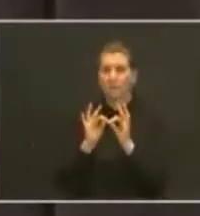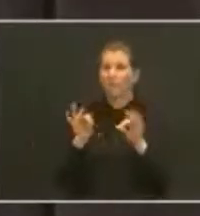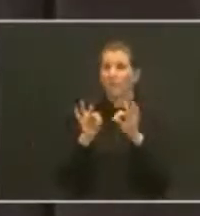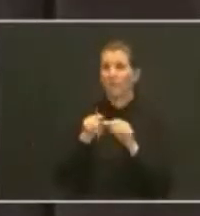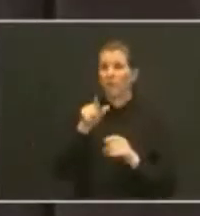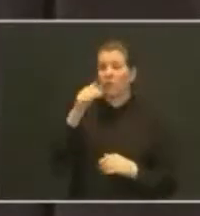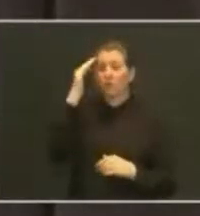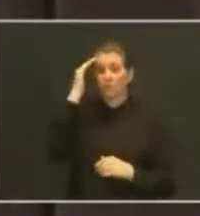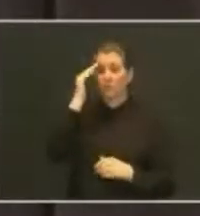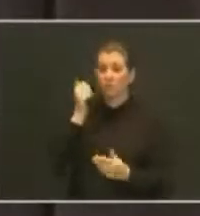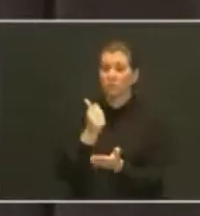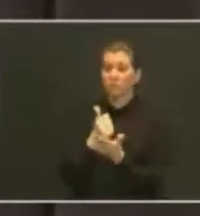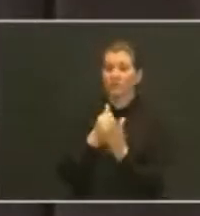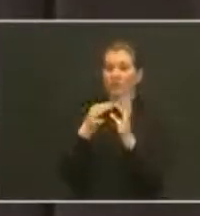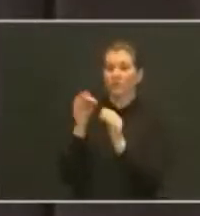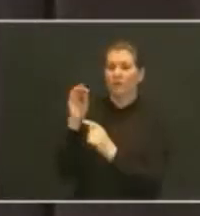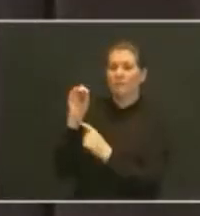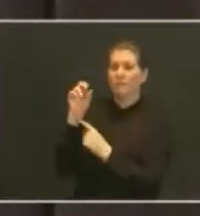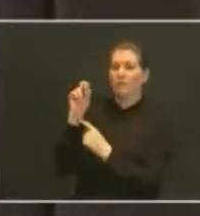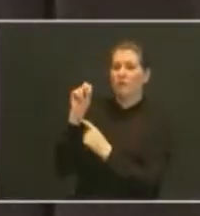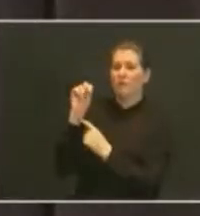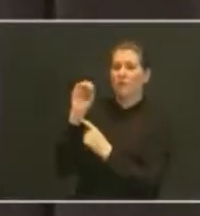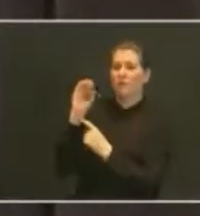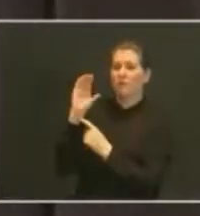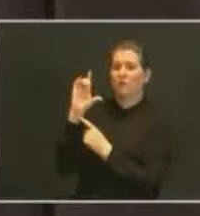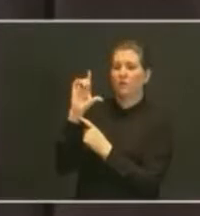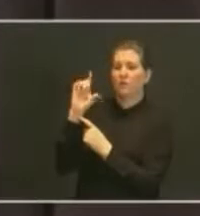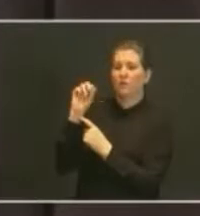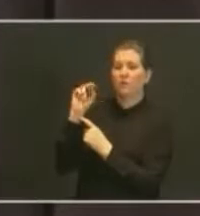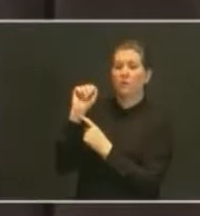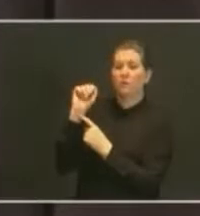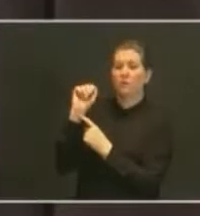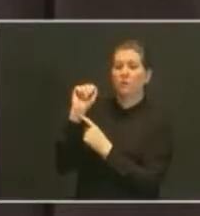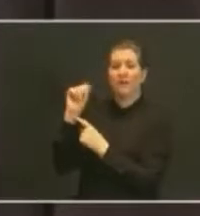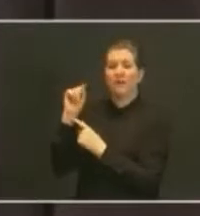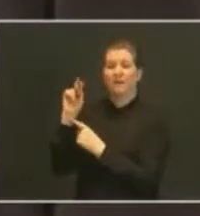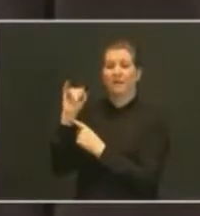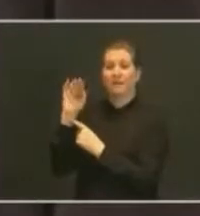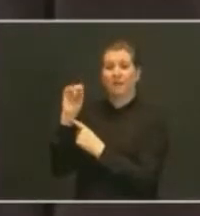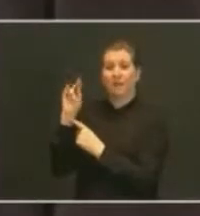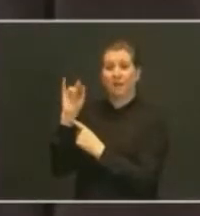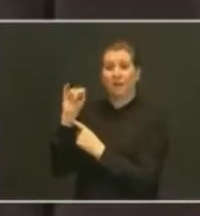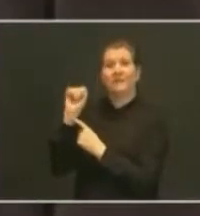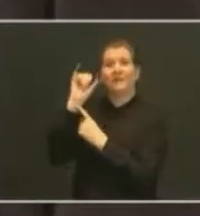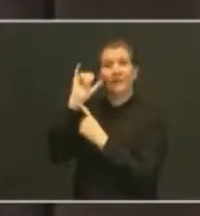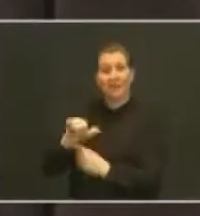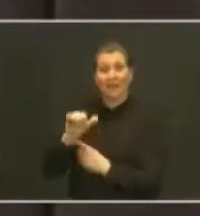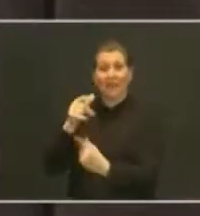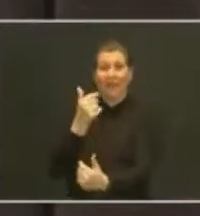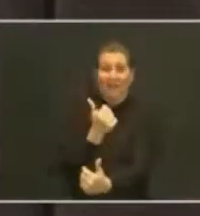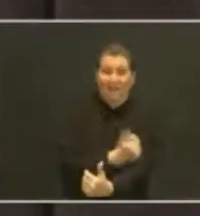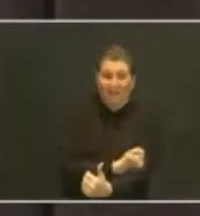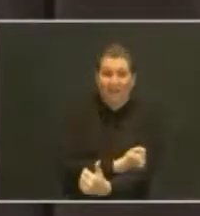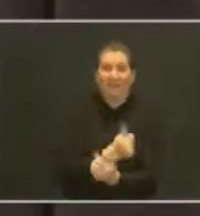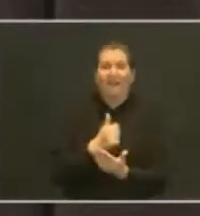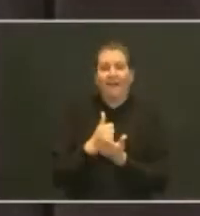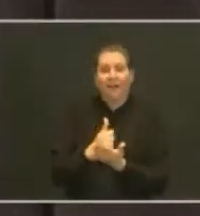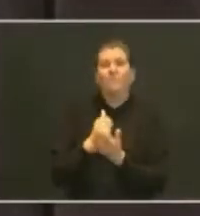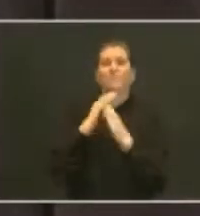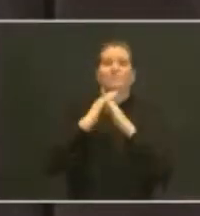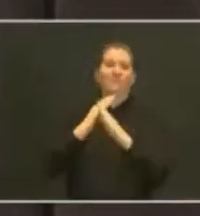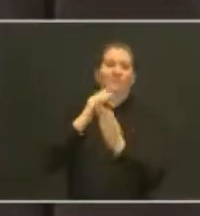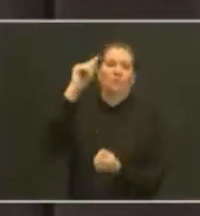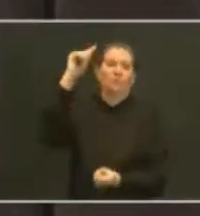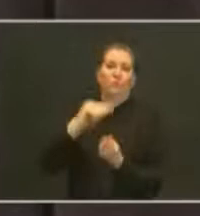having a big impact, as intended. Also, the fact that we have worked so hard to make testing